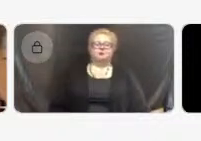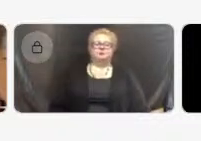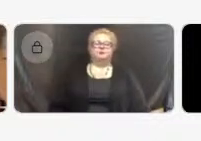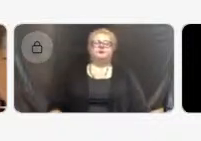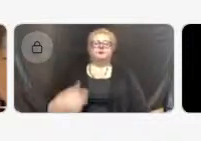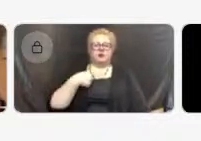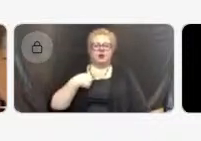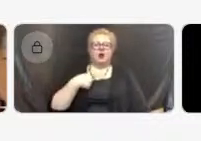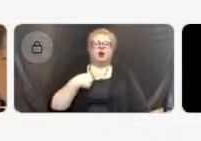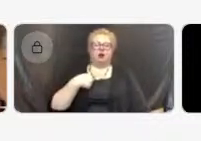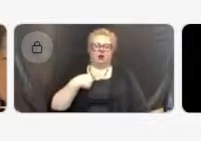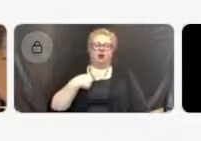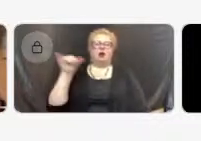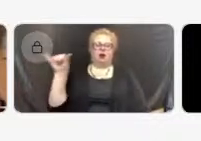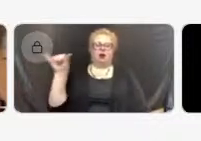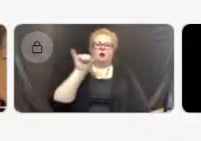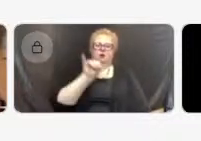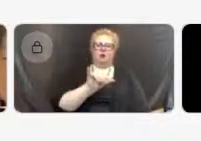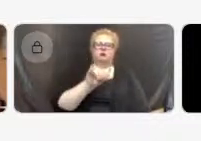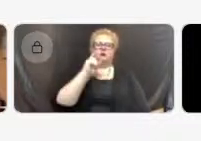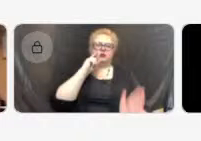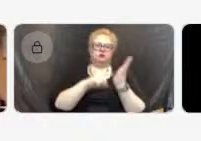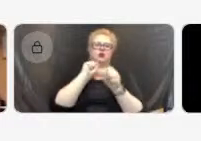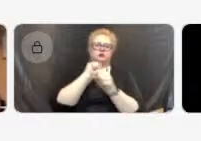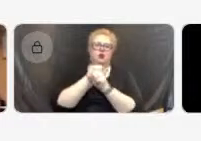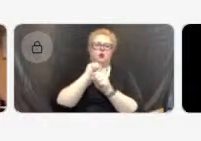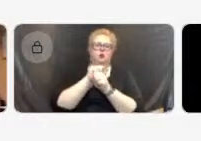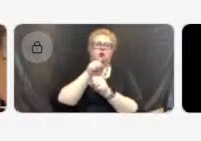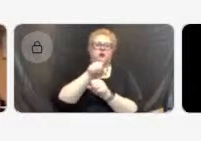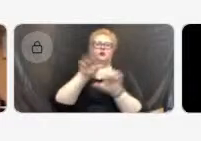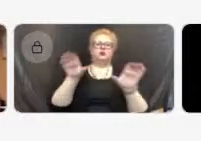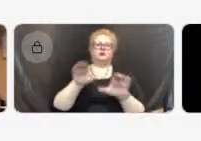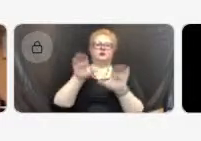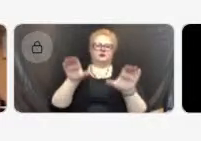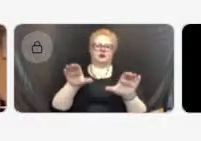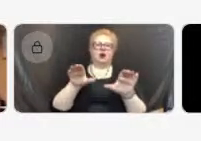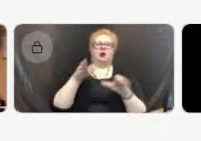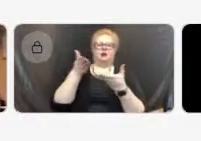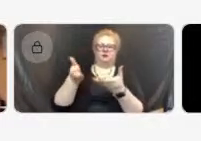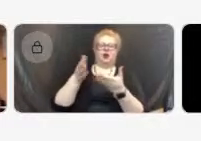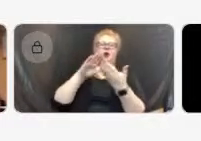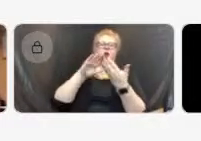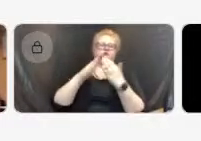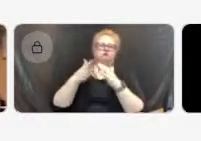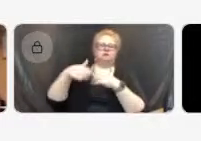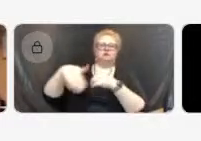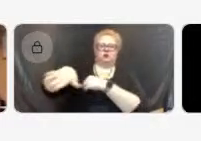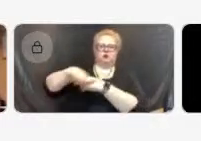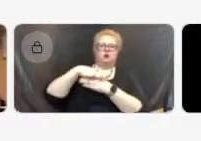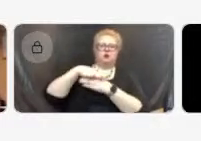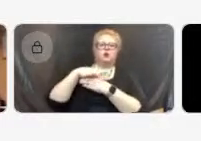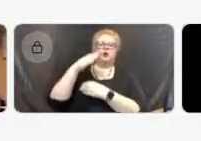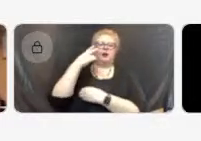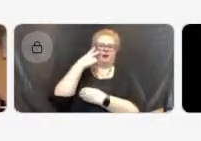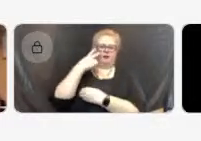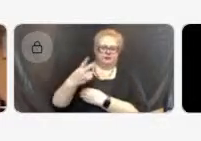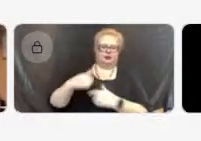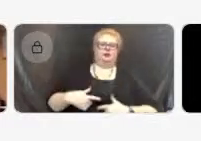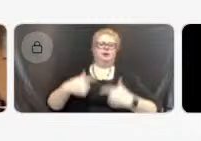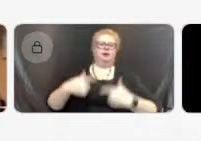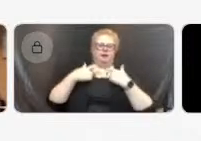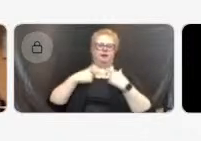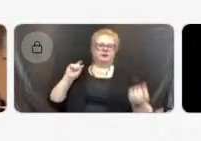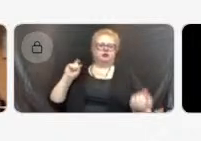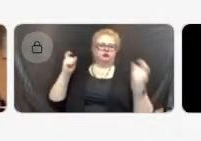I too know the work you've done in that neighborhood, that community. I've seen the lives that has been changed in